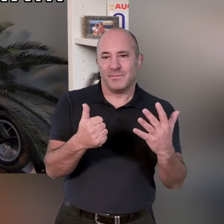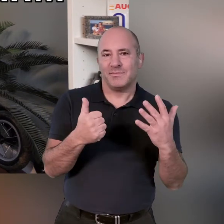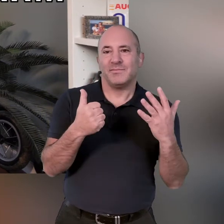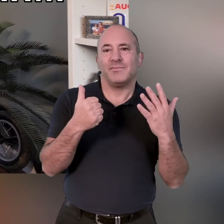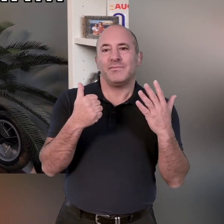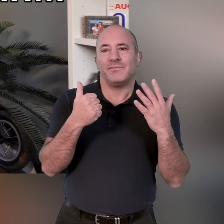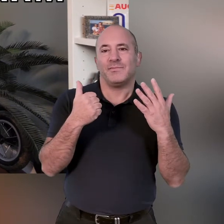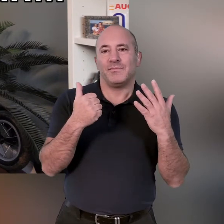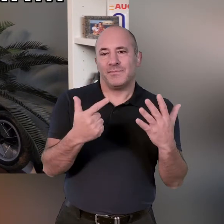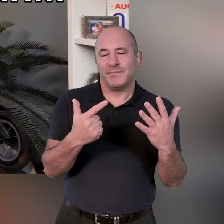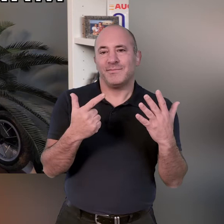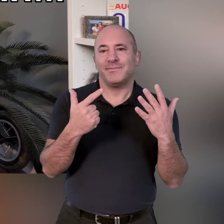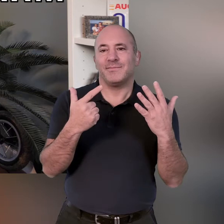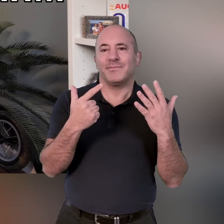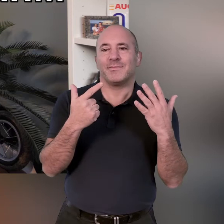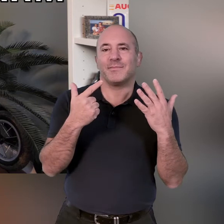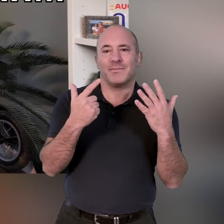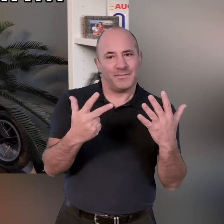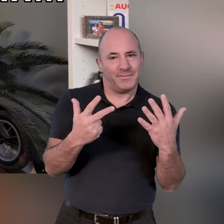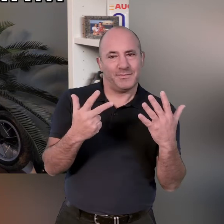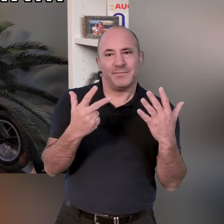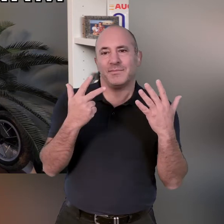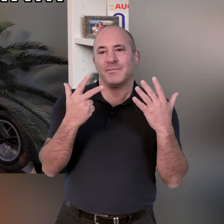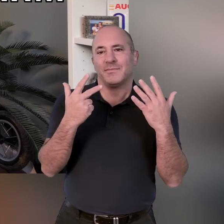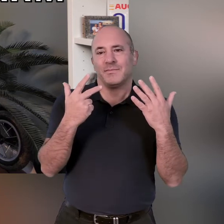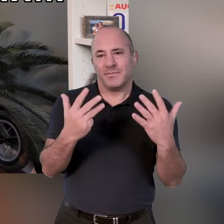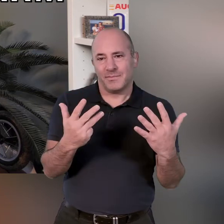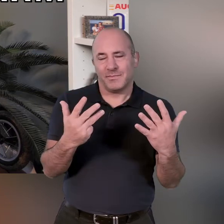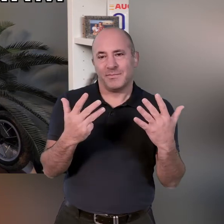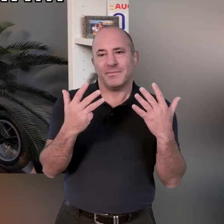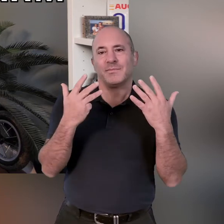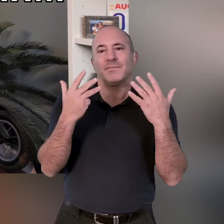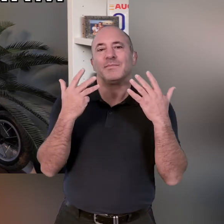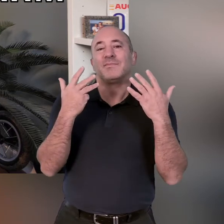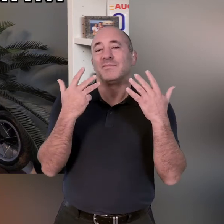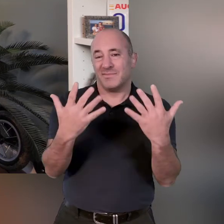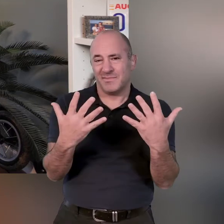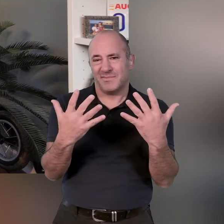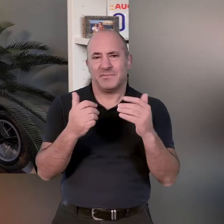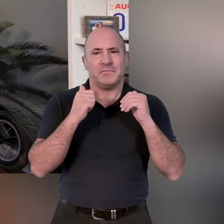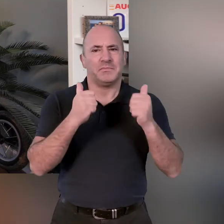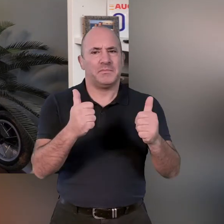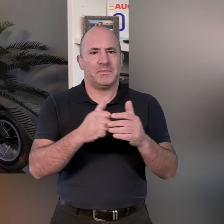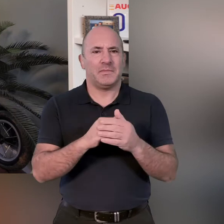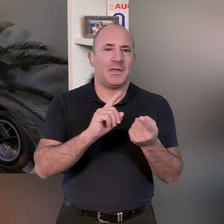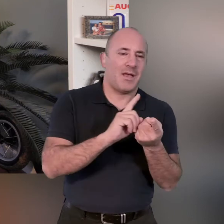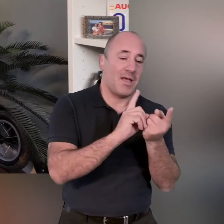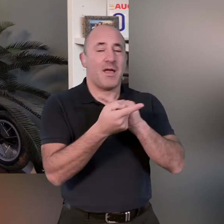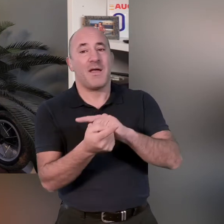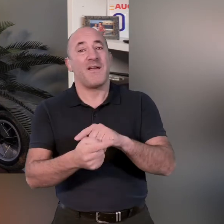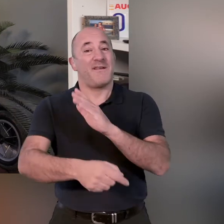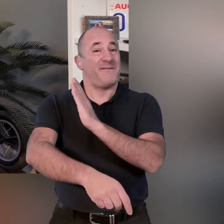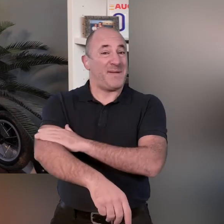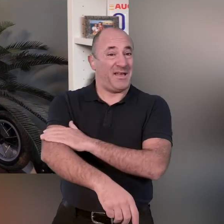6, 7, 8, 9, last one, 10. Excellent work. Let's go